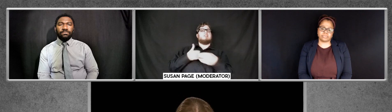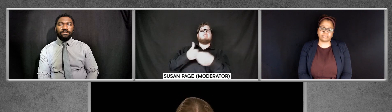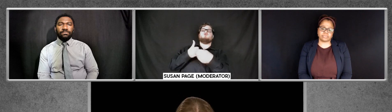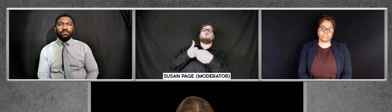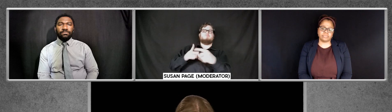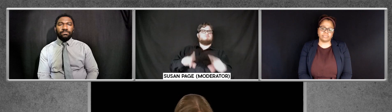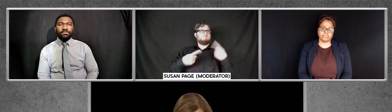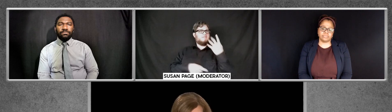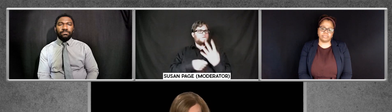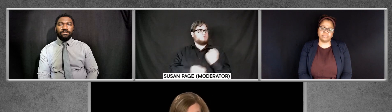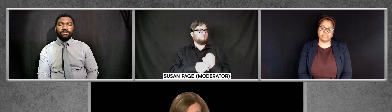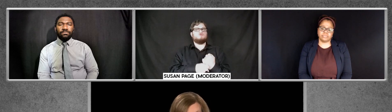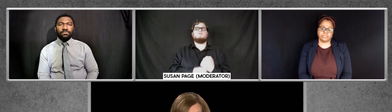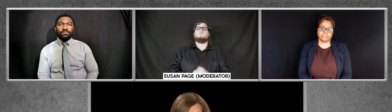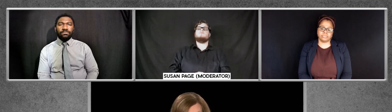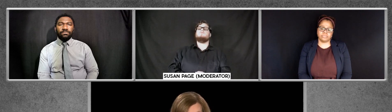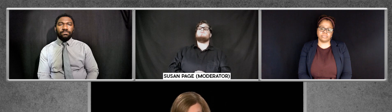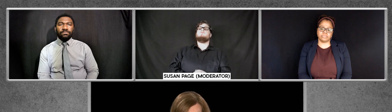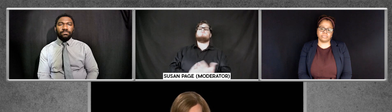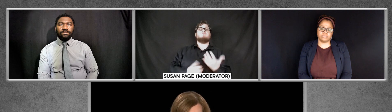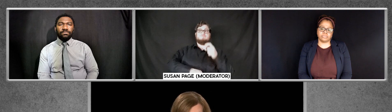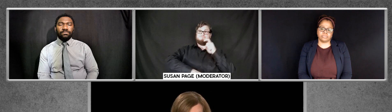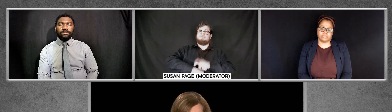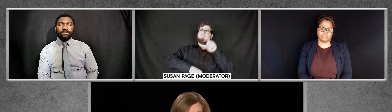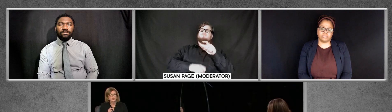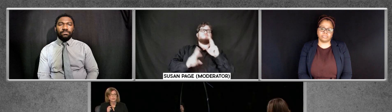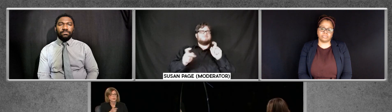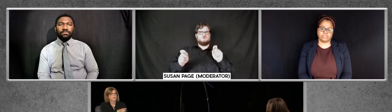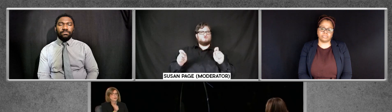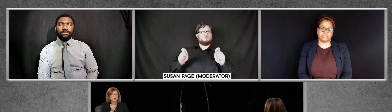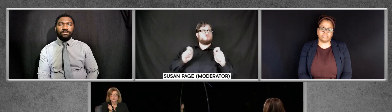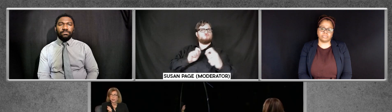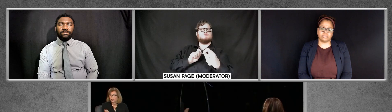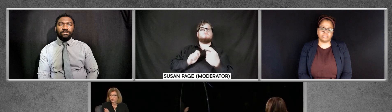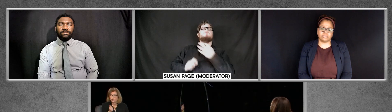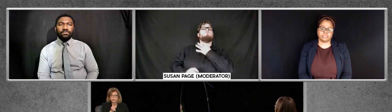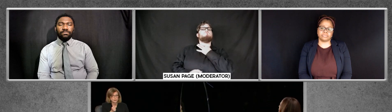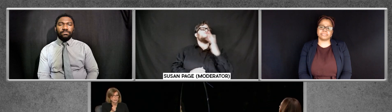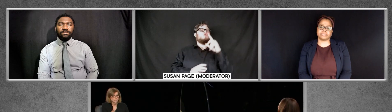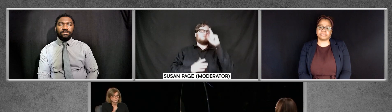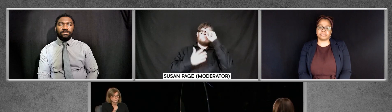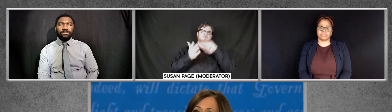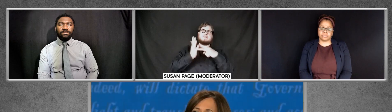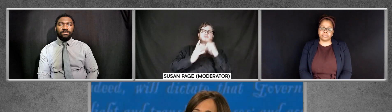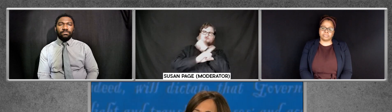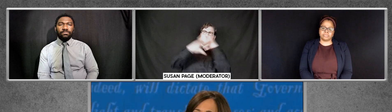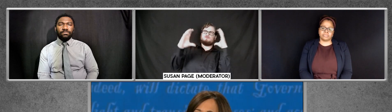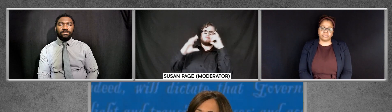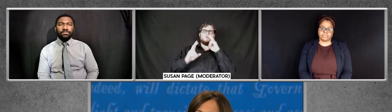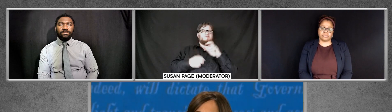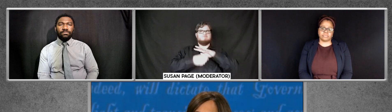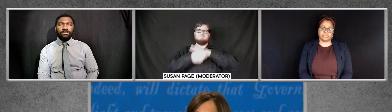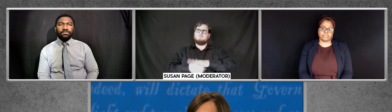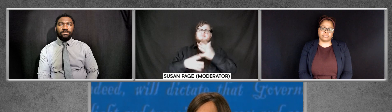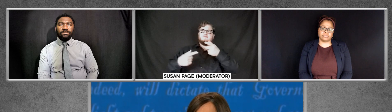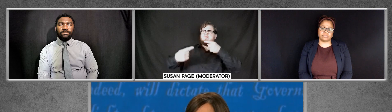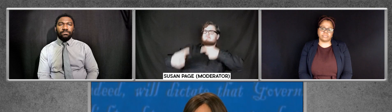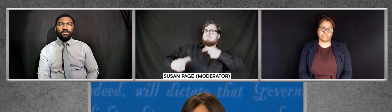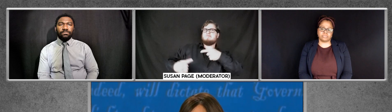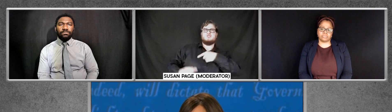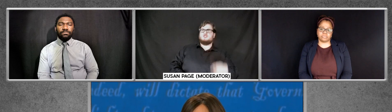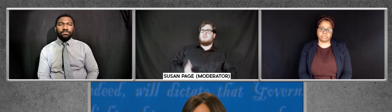And of course, times do change. What's your definition? We've seen strains with China, of course, as the Vice President mentioned.